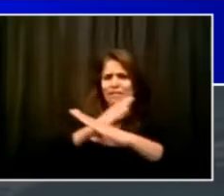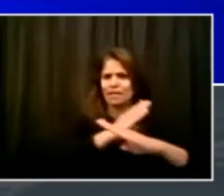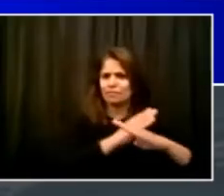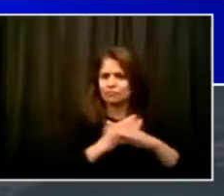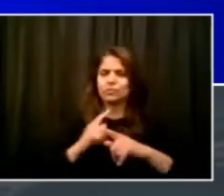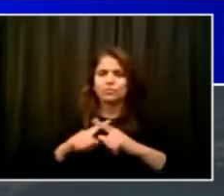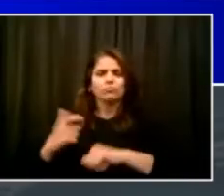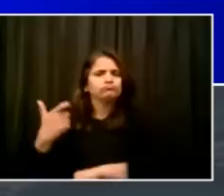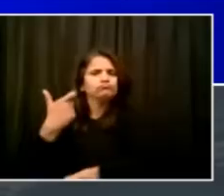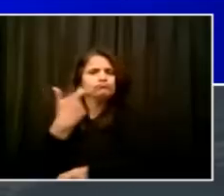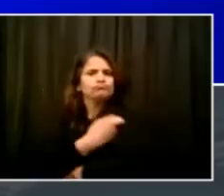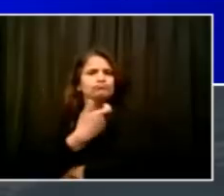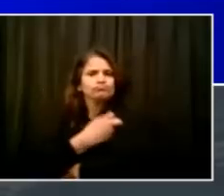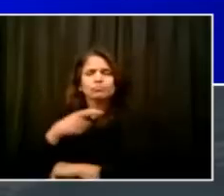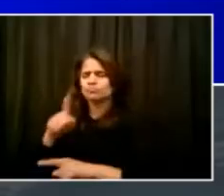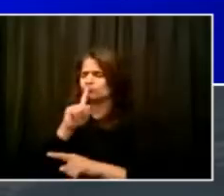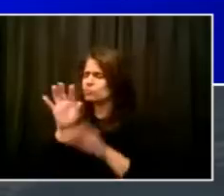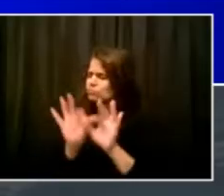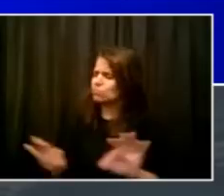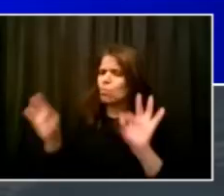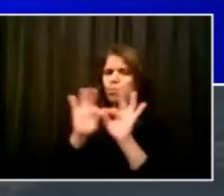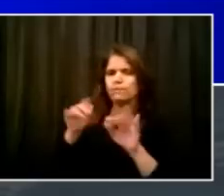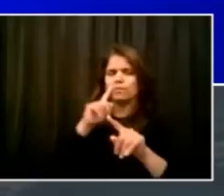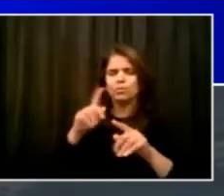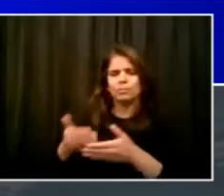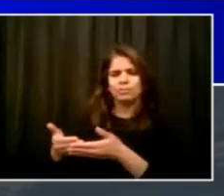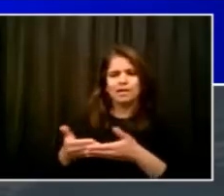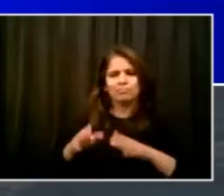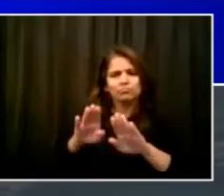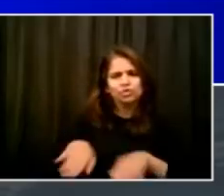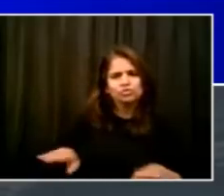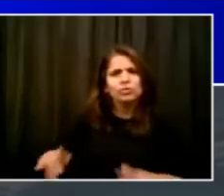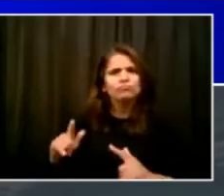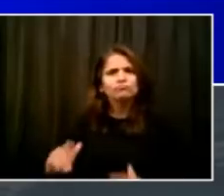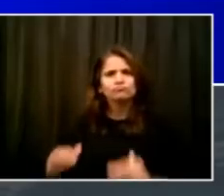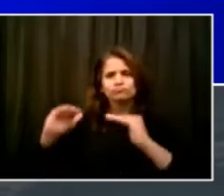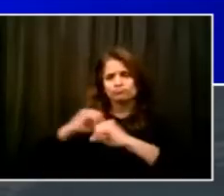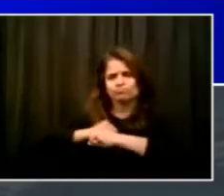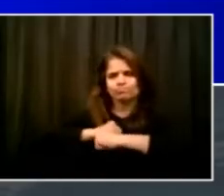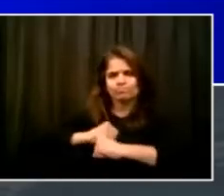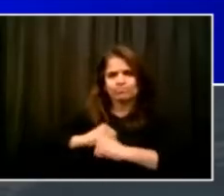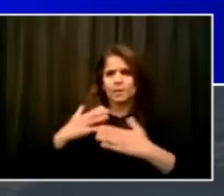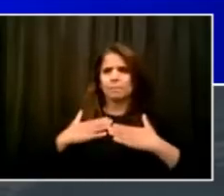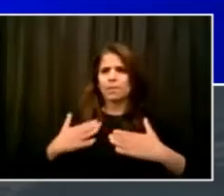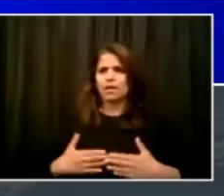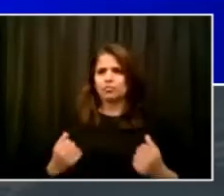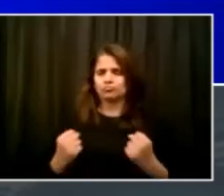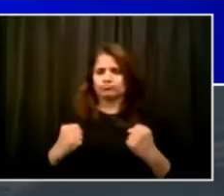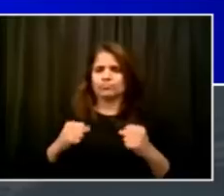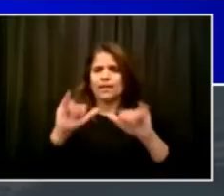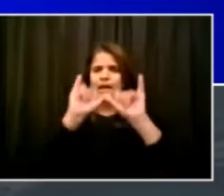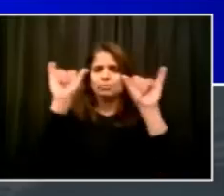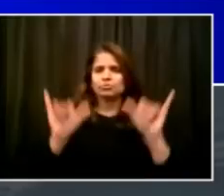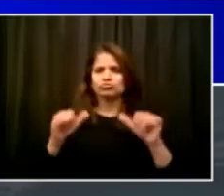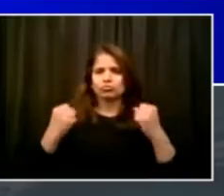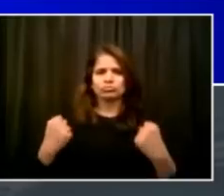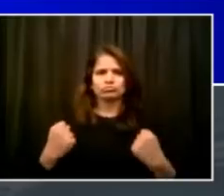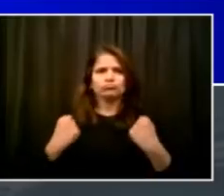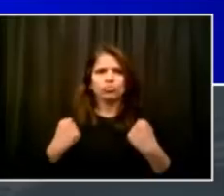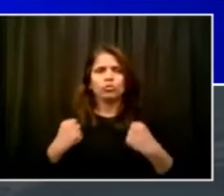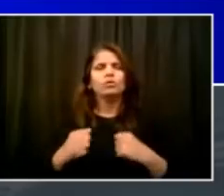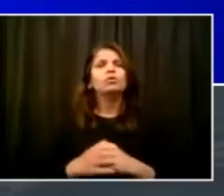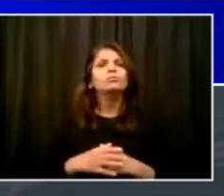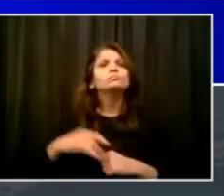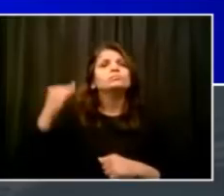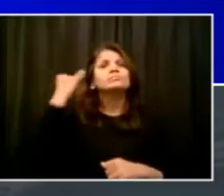in danger. We never want to see a child threatened by respiratory disease any year. We never want to see a child get pneumonia any